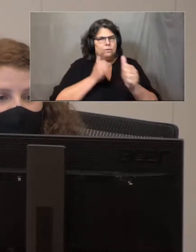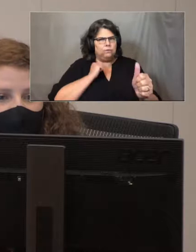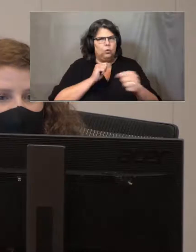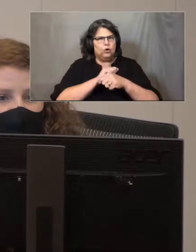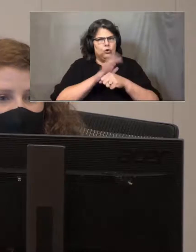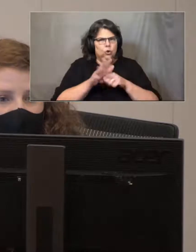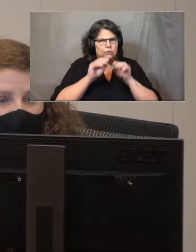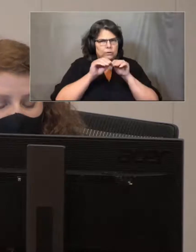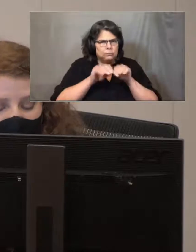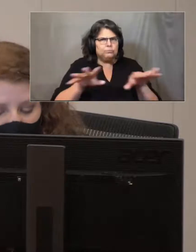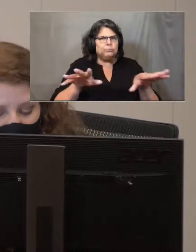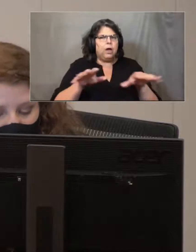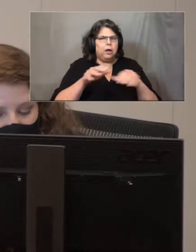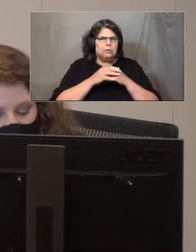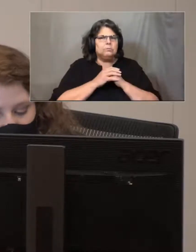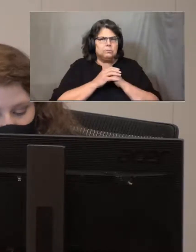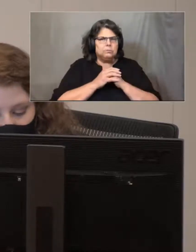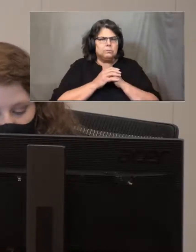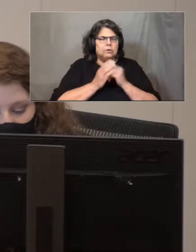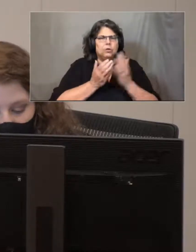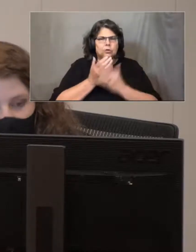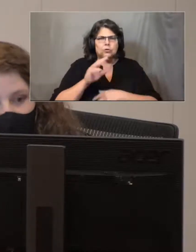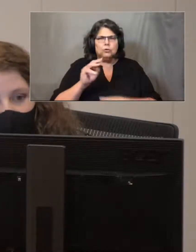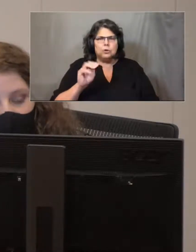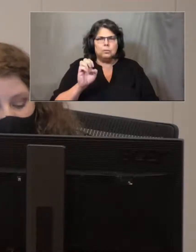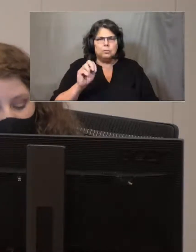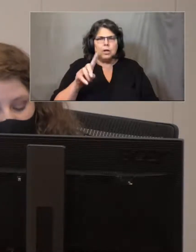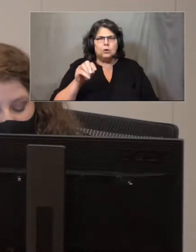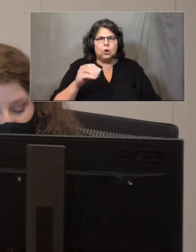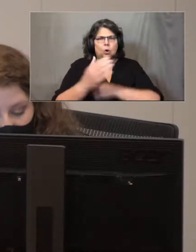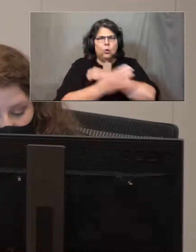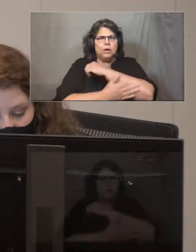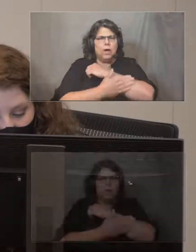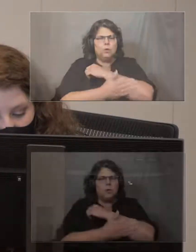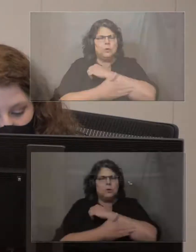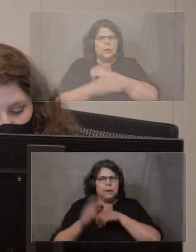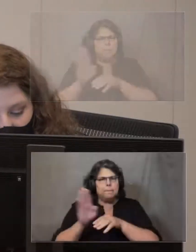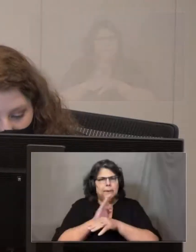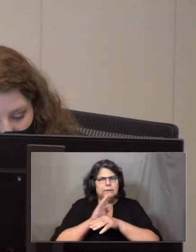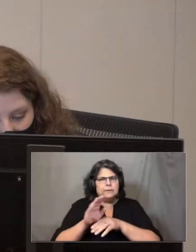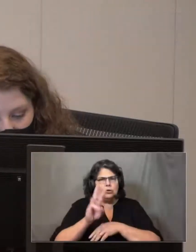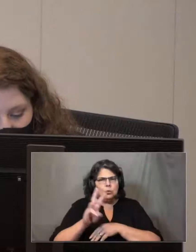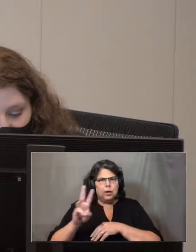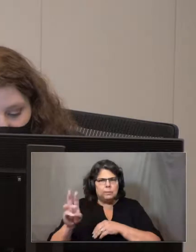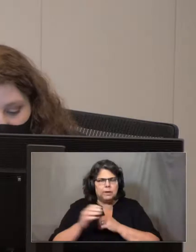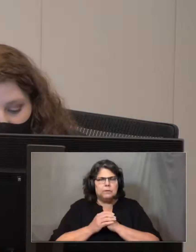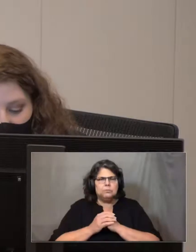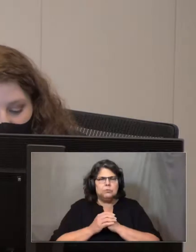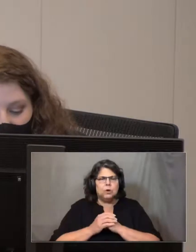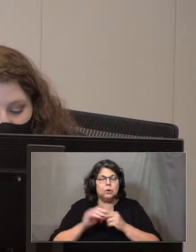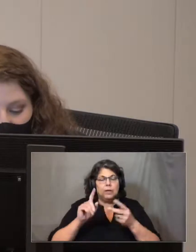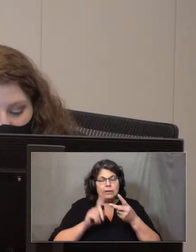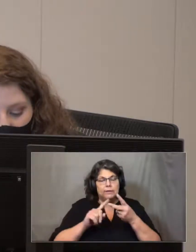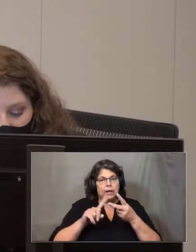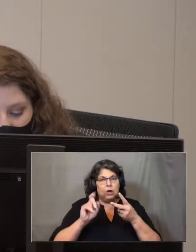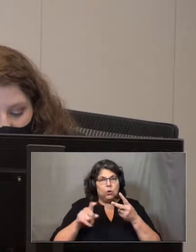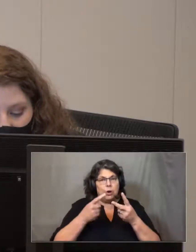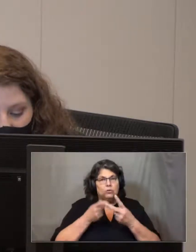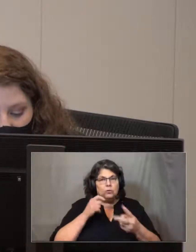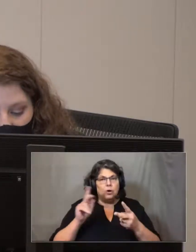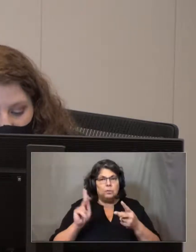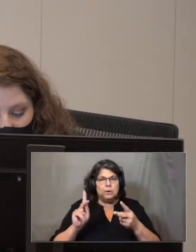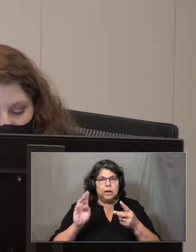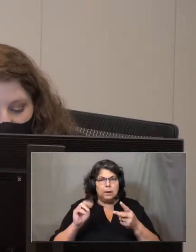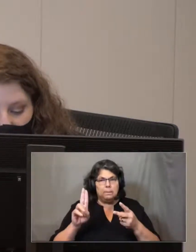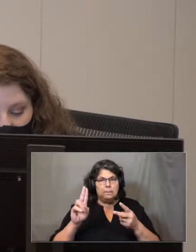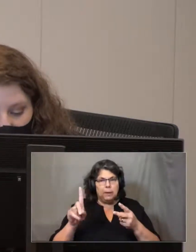Mendocino County business website. So moving to the second question from KMUD, there have been reports on